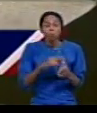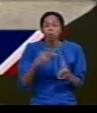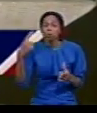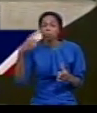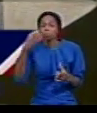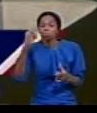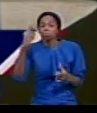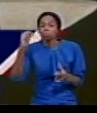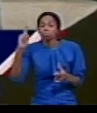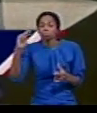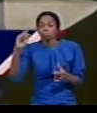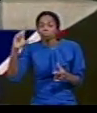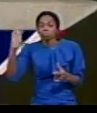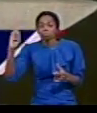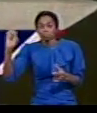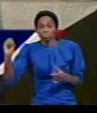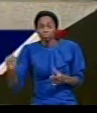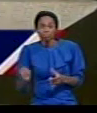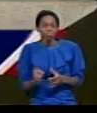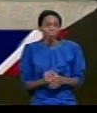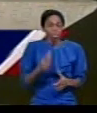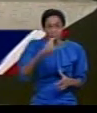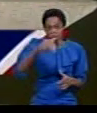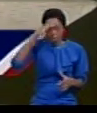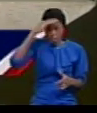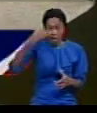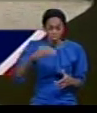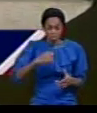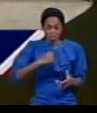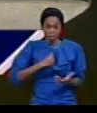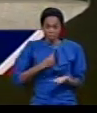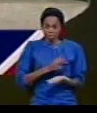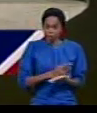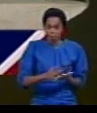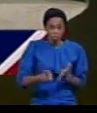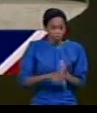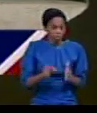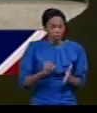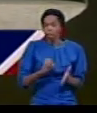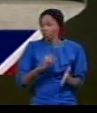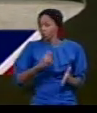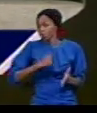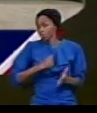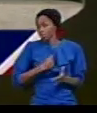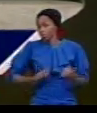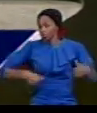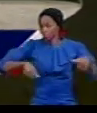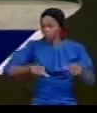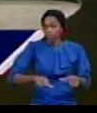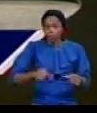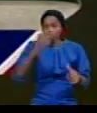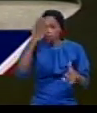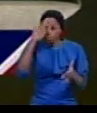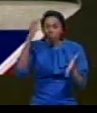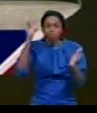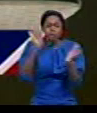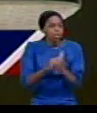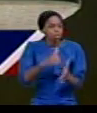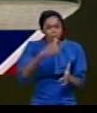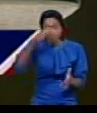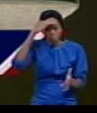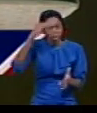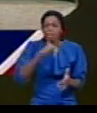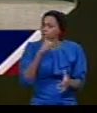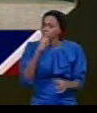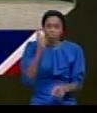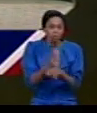man self-righteous or self-condemned, knowing that a man is not justified by the works of